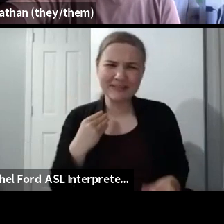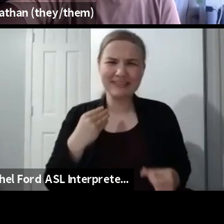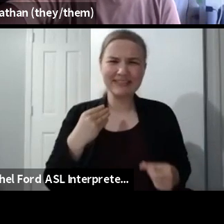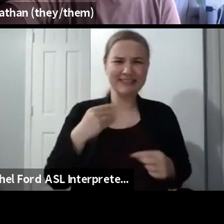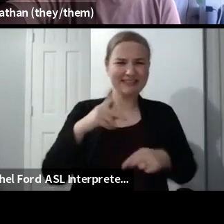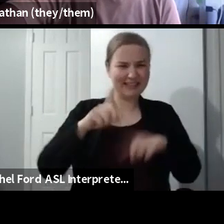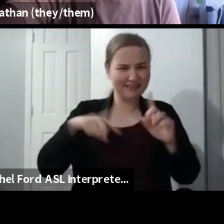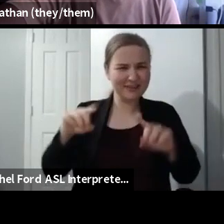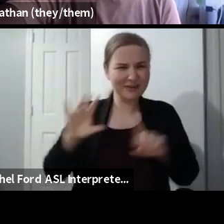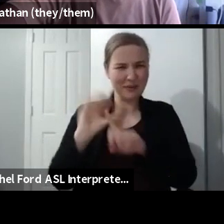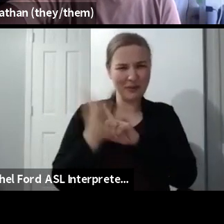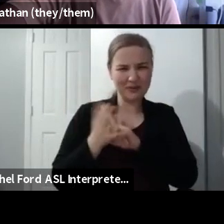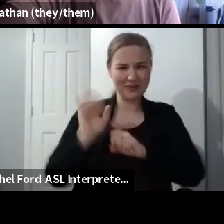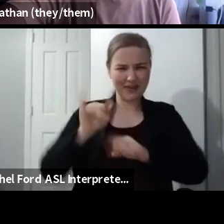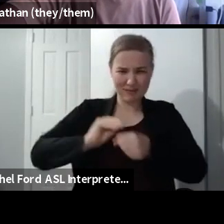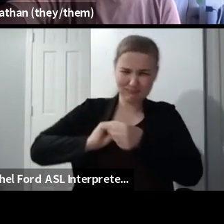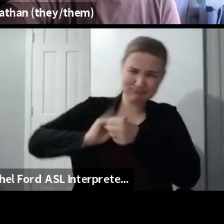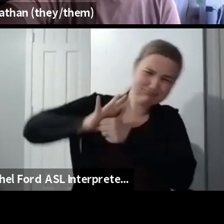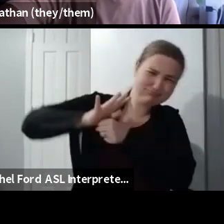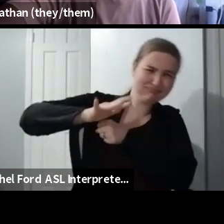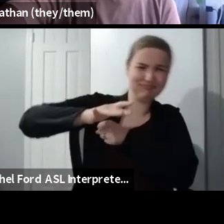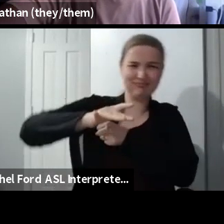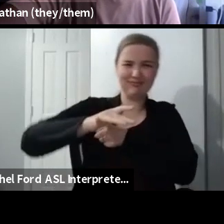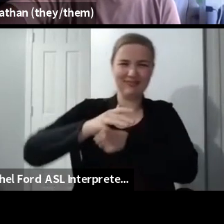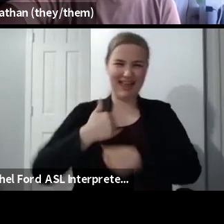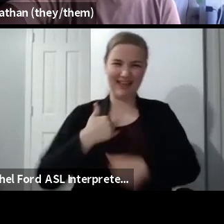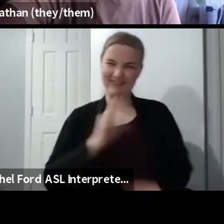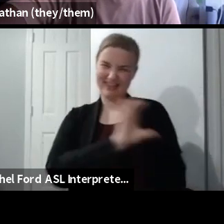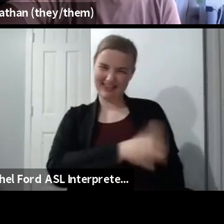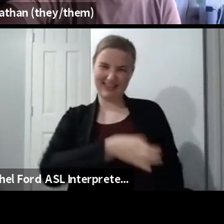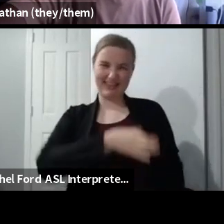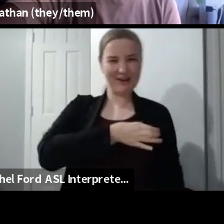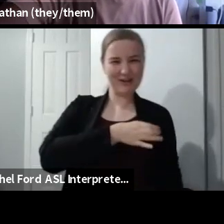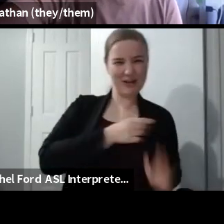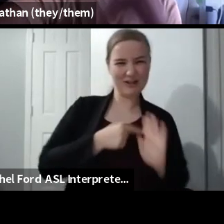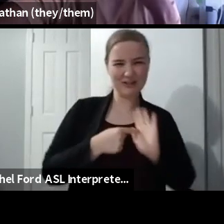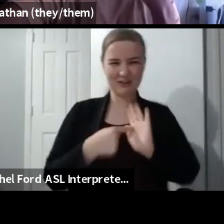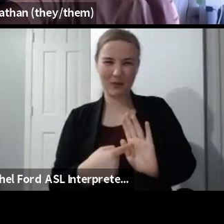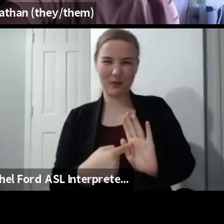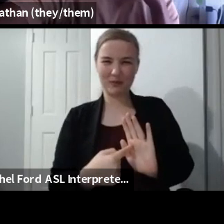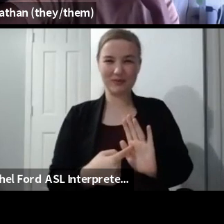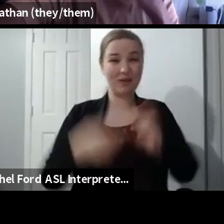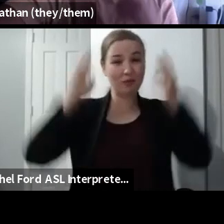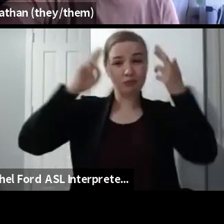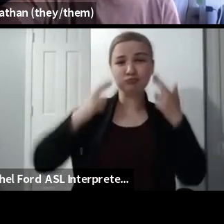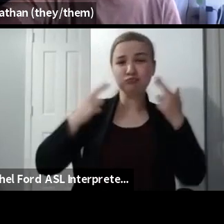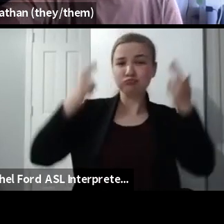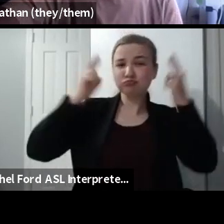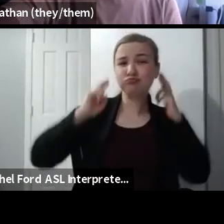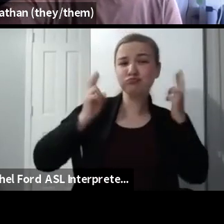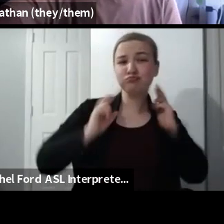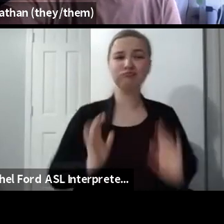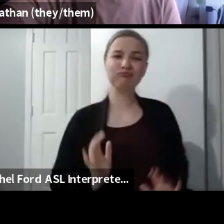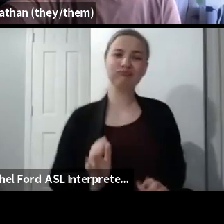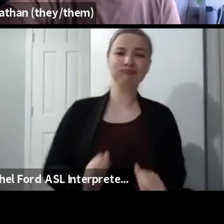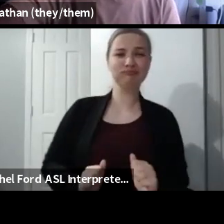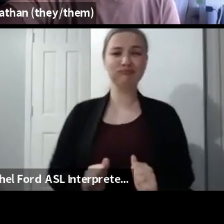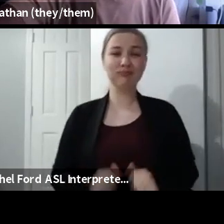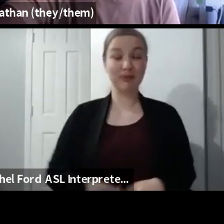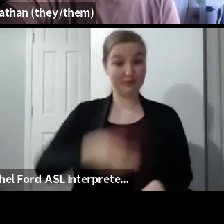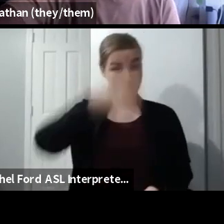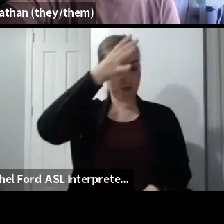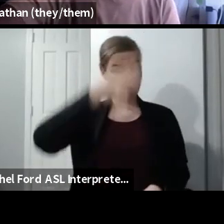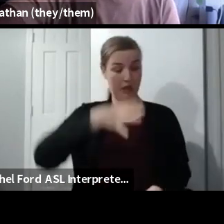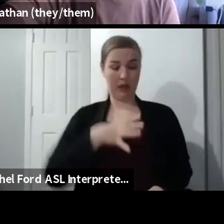there's an excess amount of characters, a dreadlocks man walking down the street to the sophisticated guy, the architect